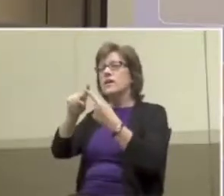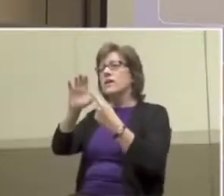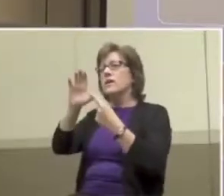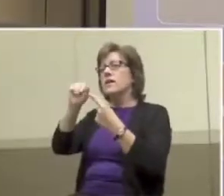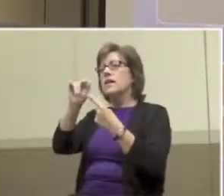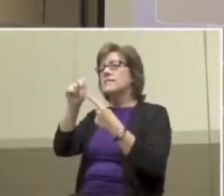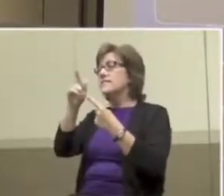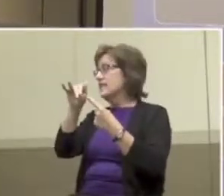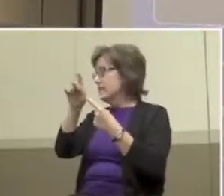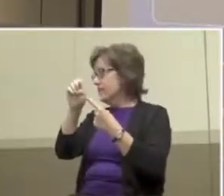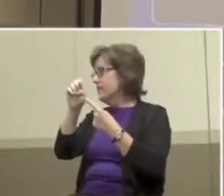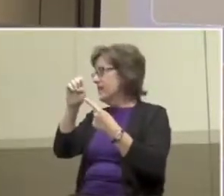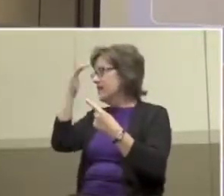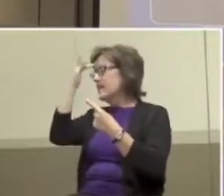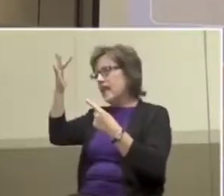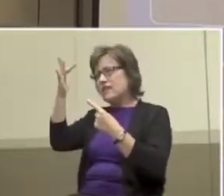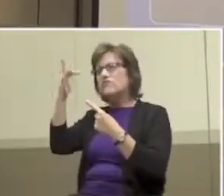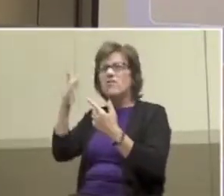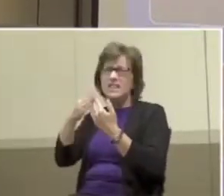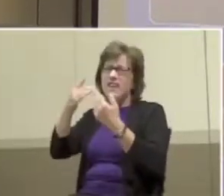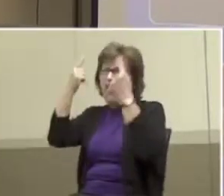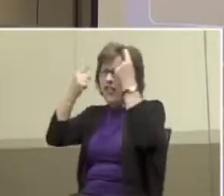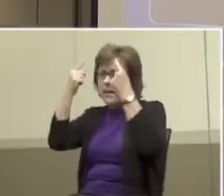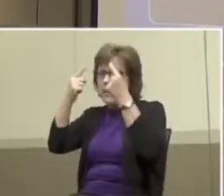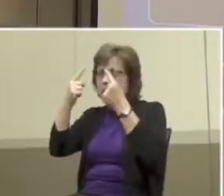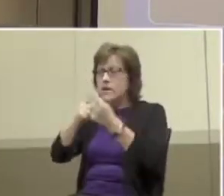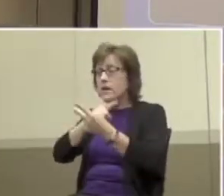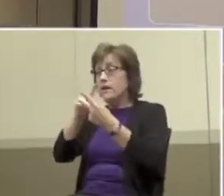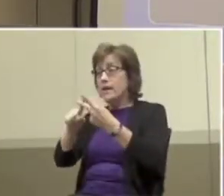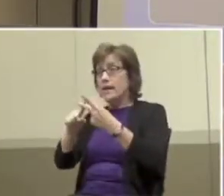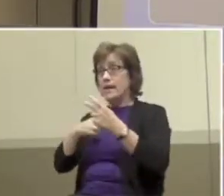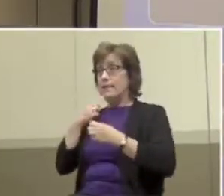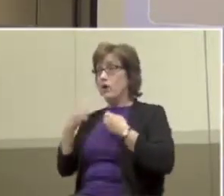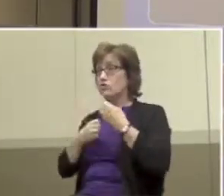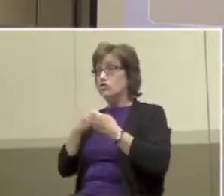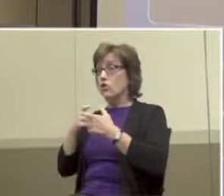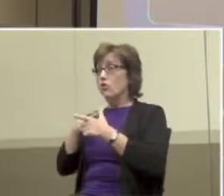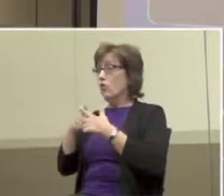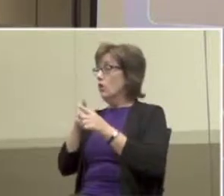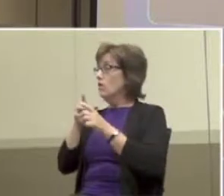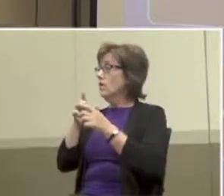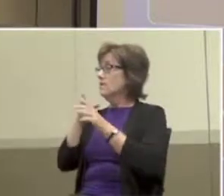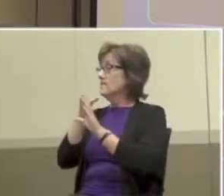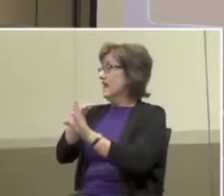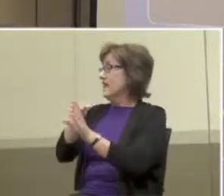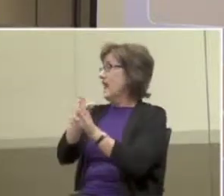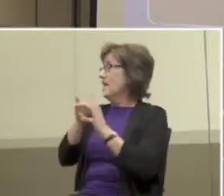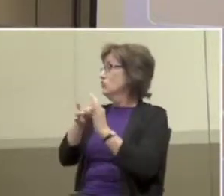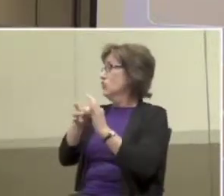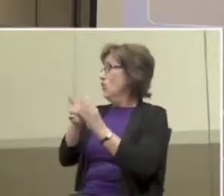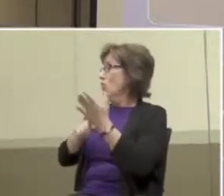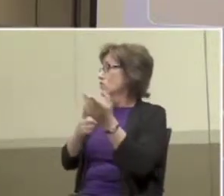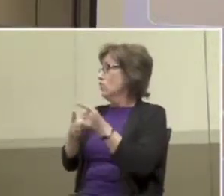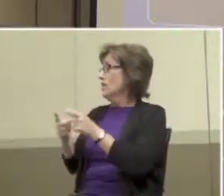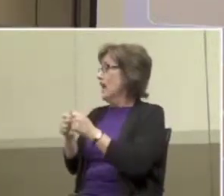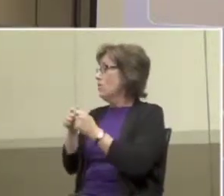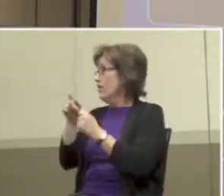right? Pretty easy, thinking. The emotional side, or psychological, what's going on with a person psychologically.